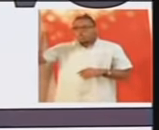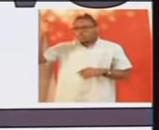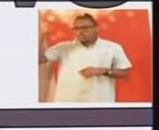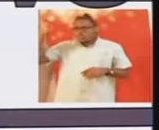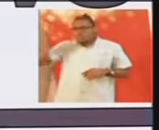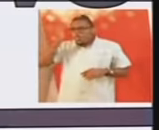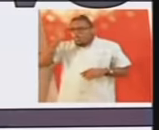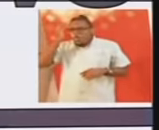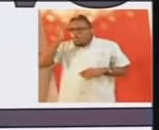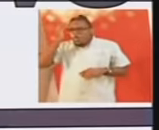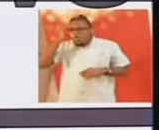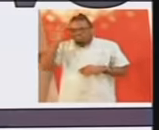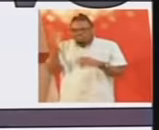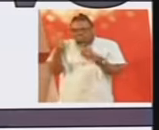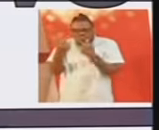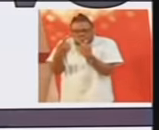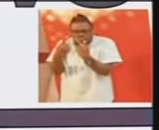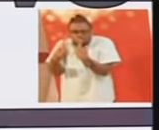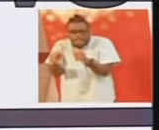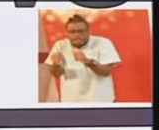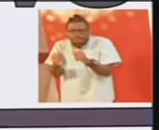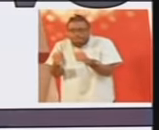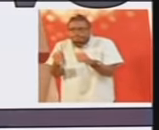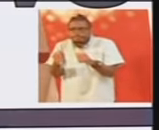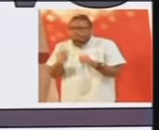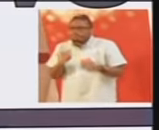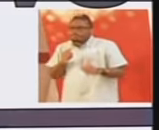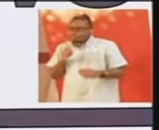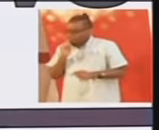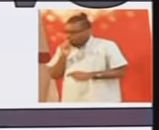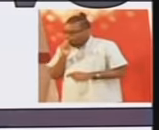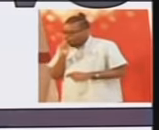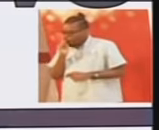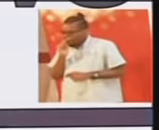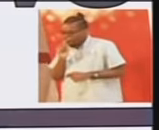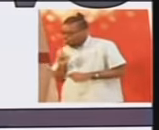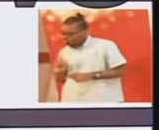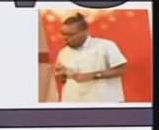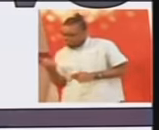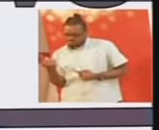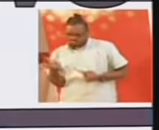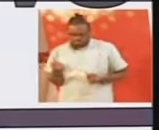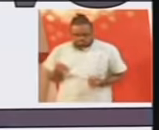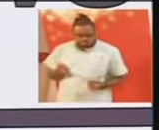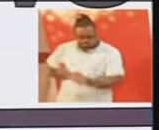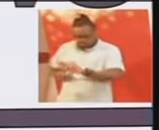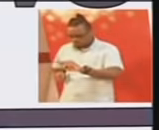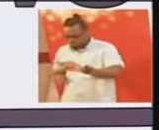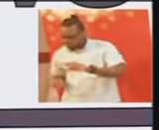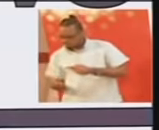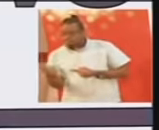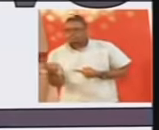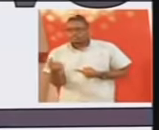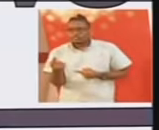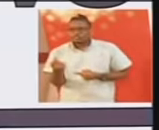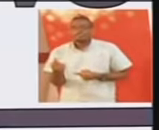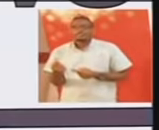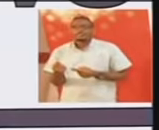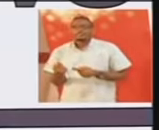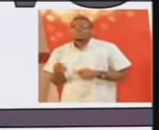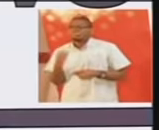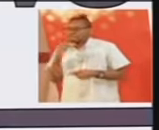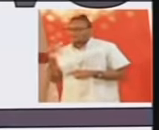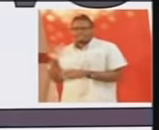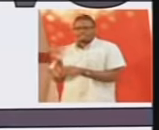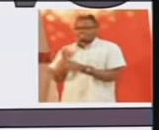to undermine your efforts, my efforts, and this country's efforts in fighting for the lives of its